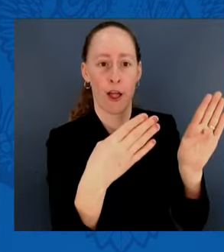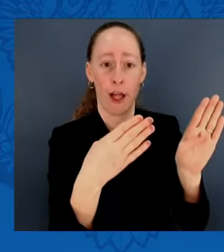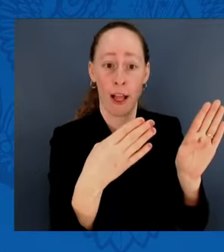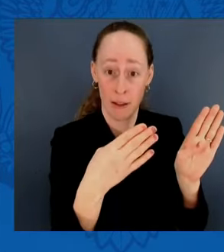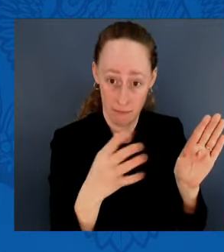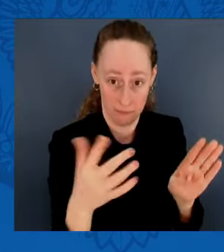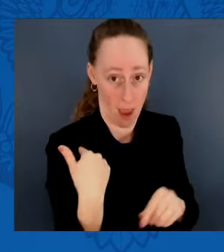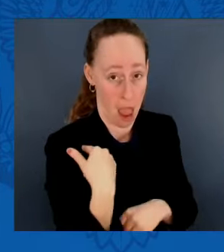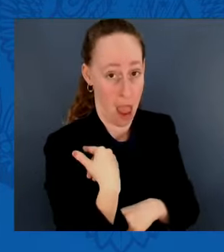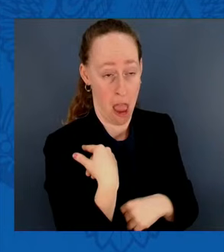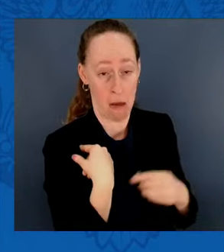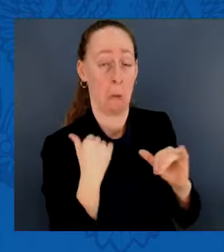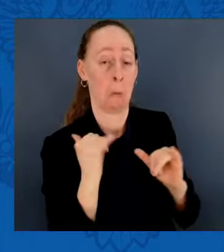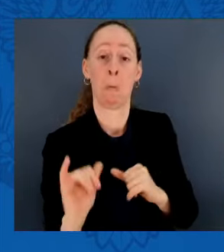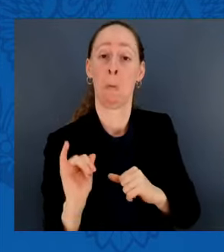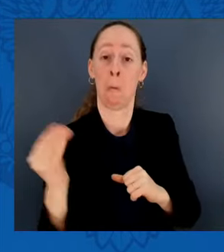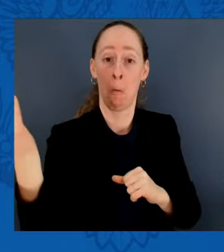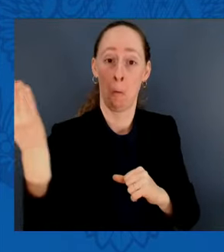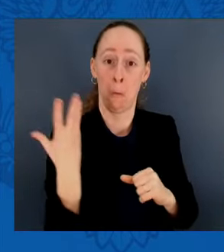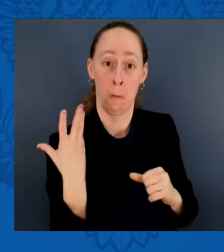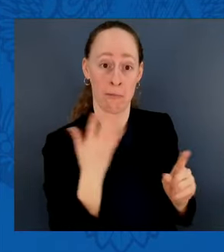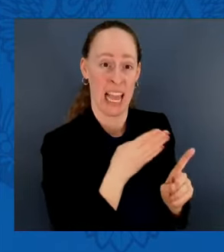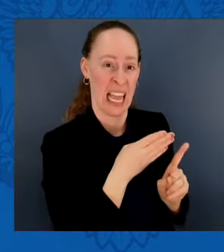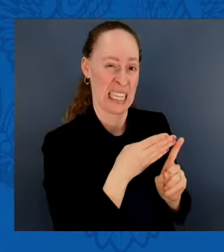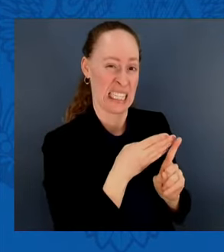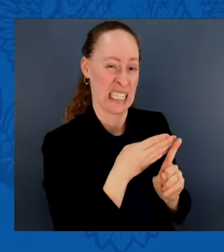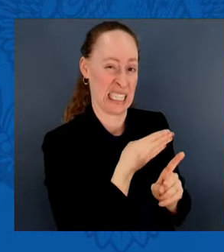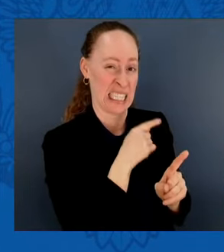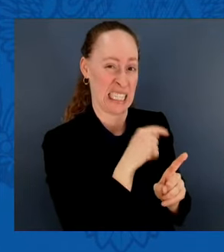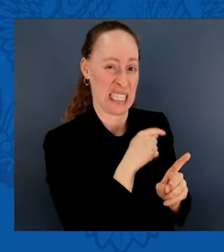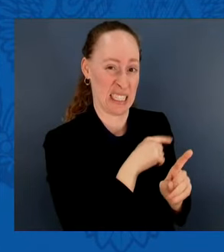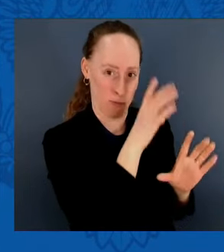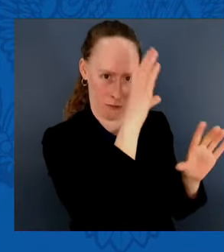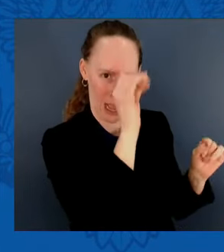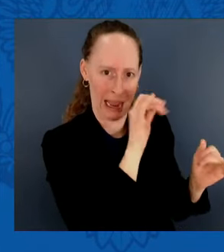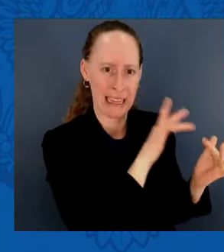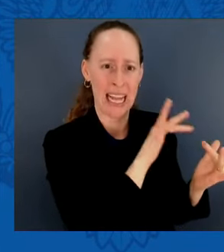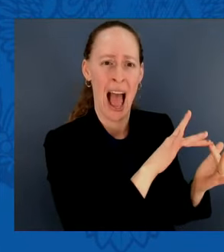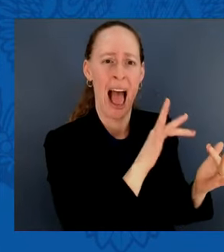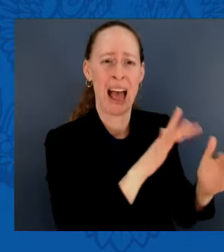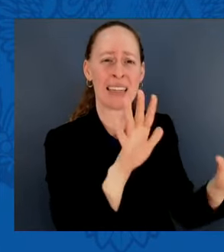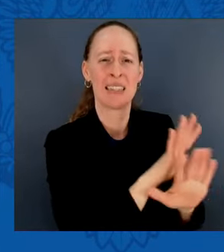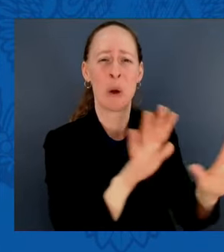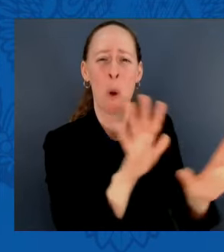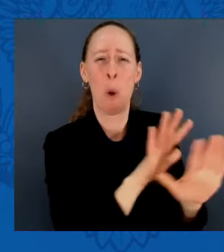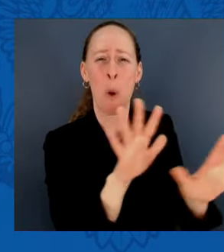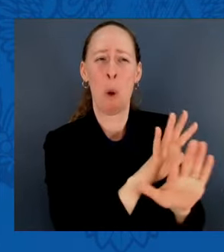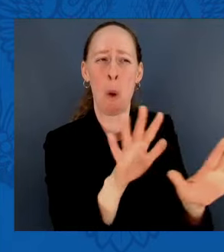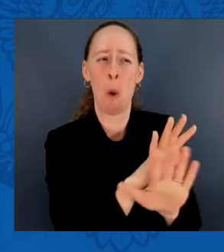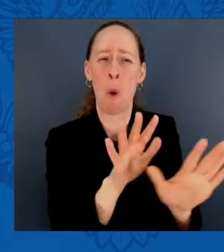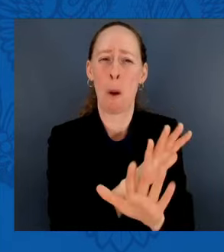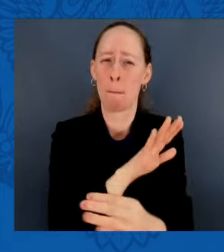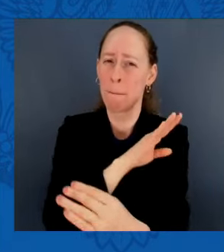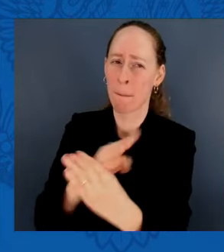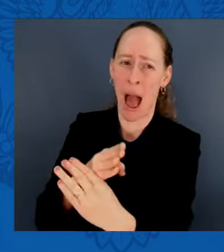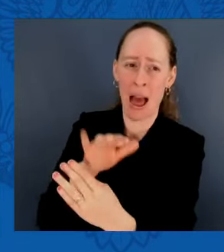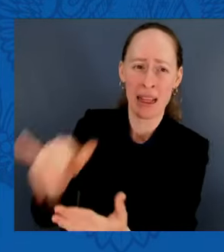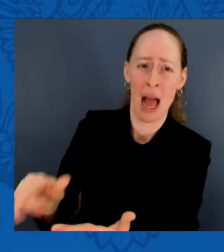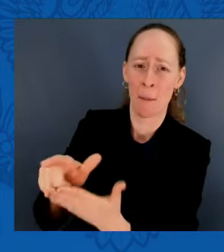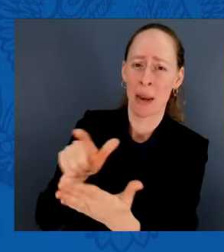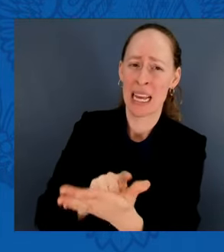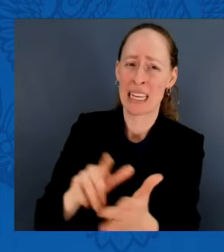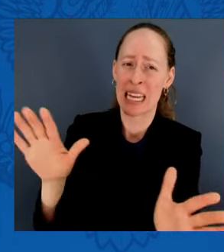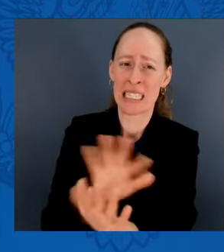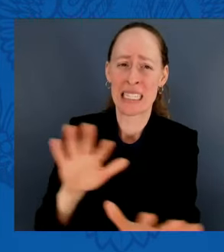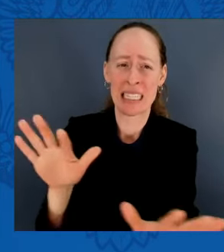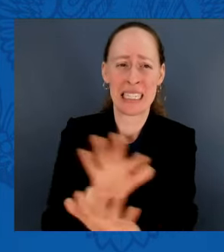in the Senate to demand they block the bill. He feels a political win. He viewed it as would be a political win for me and a political loser for